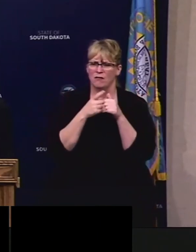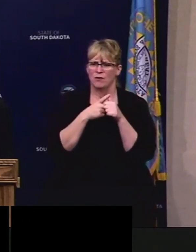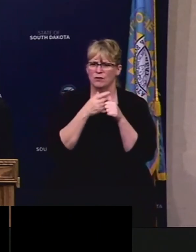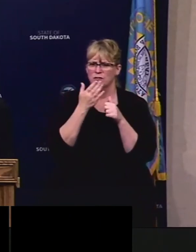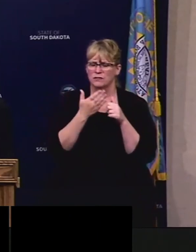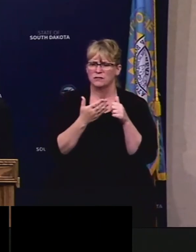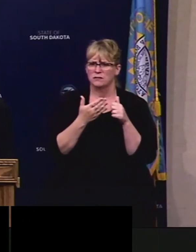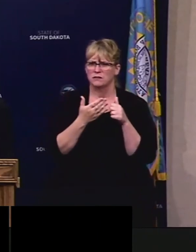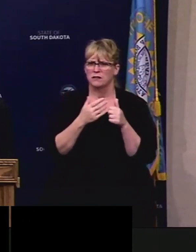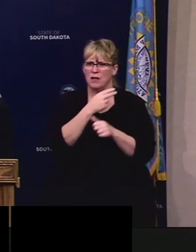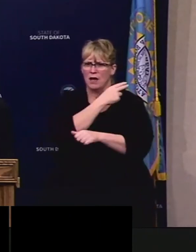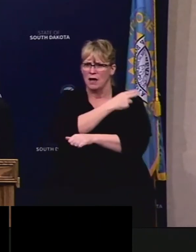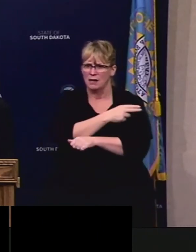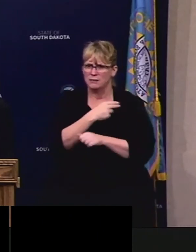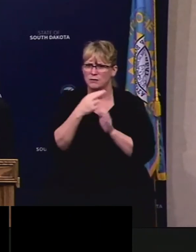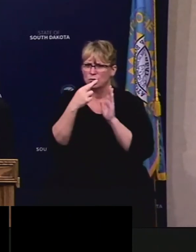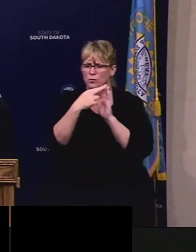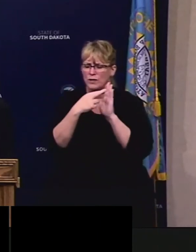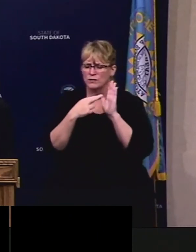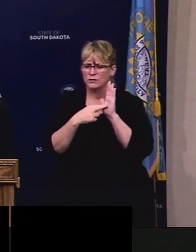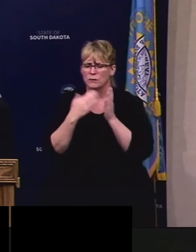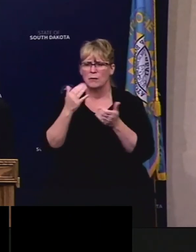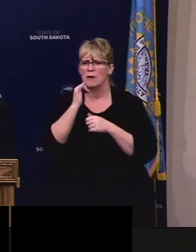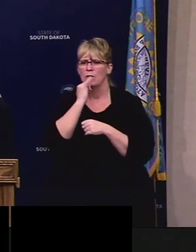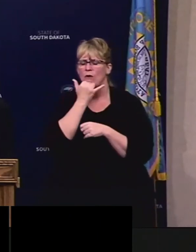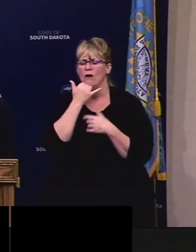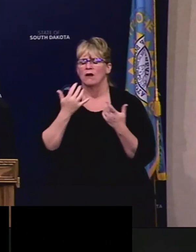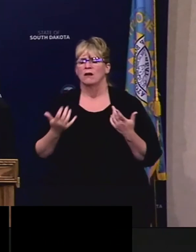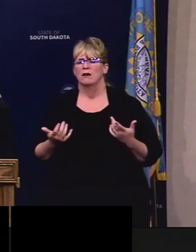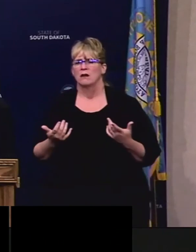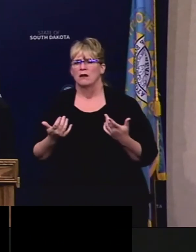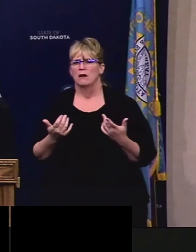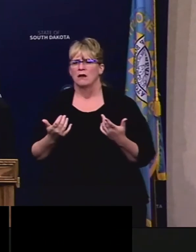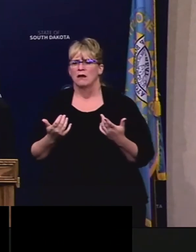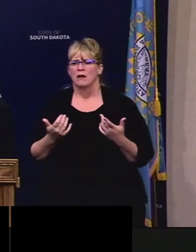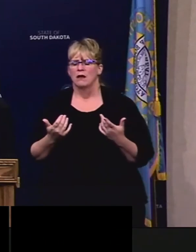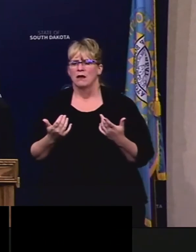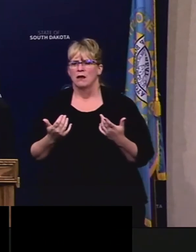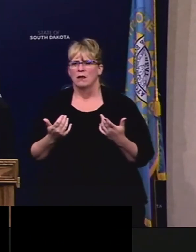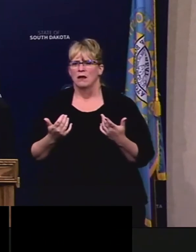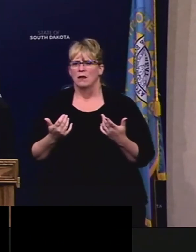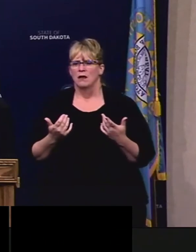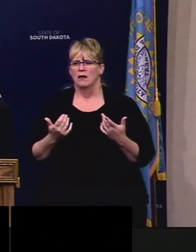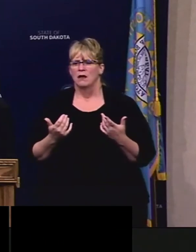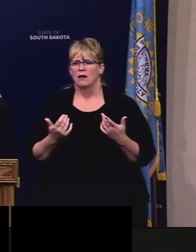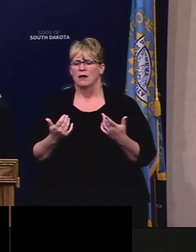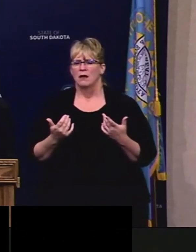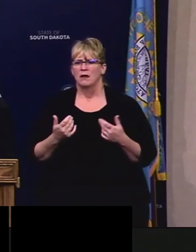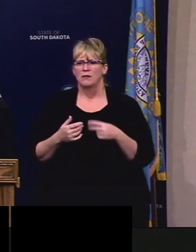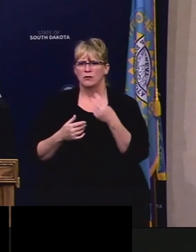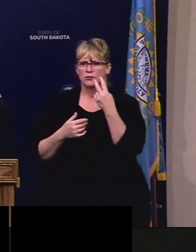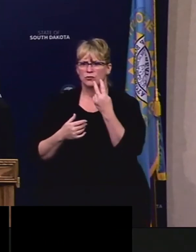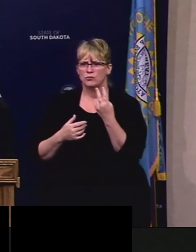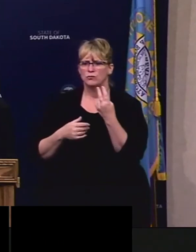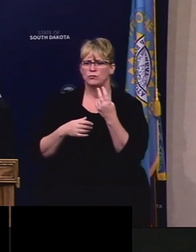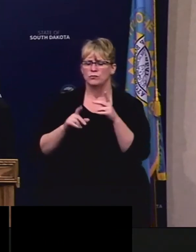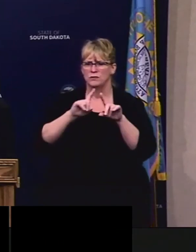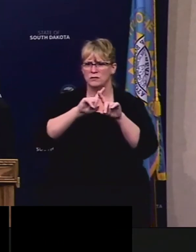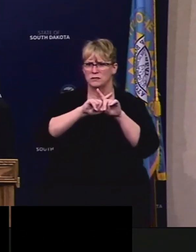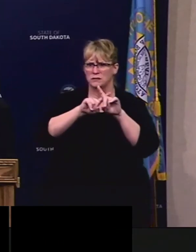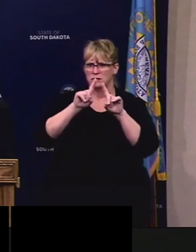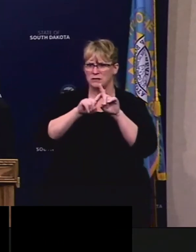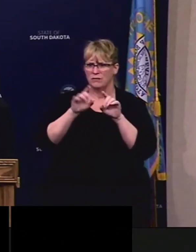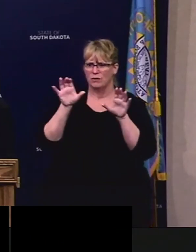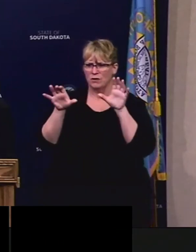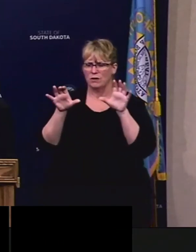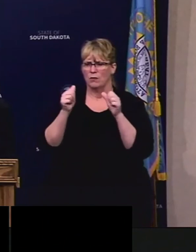a hospital registry, correct me if I'm wrong, and then at one point there was 2 different components to this study. Can